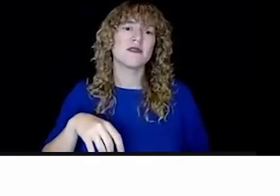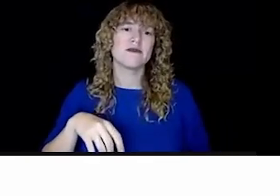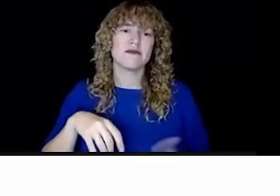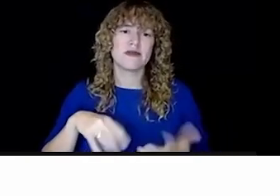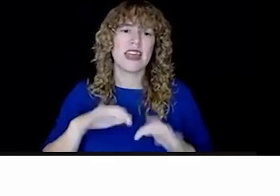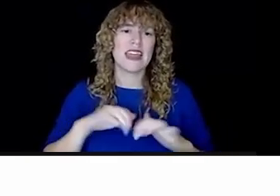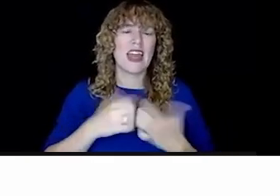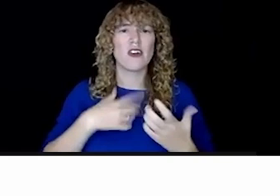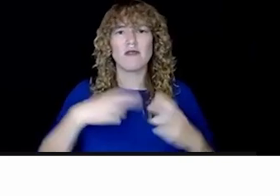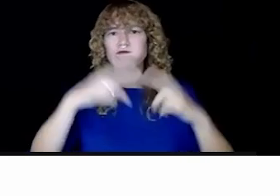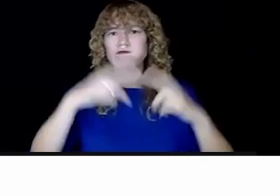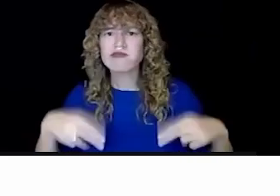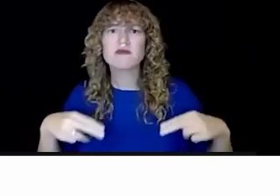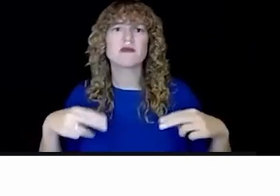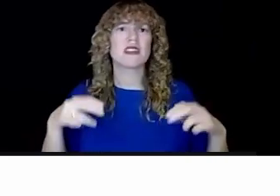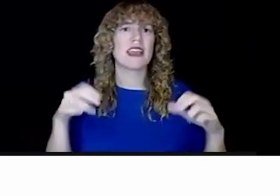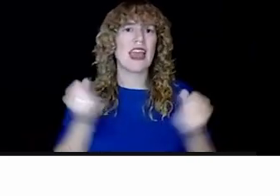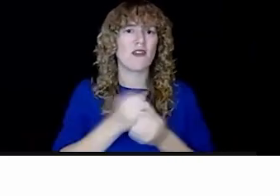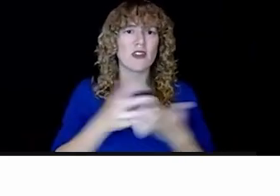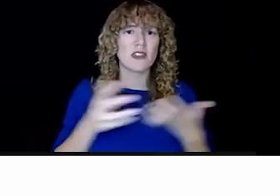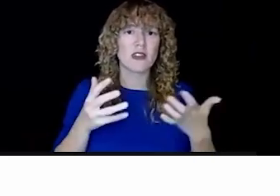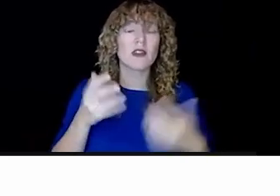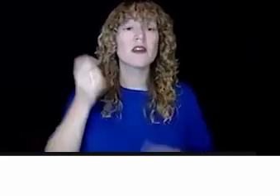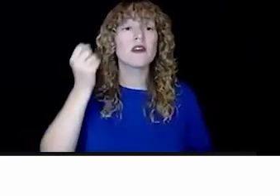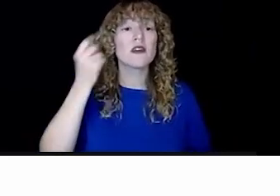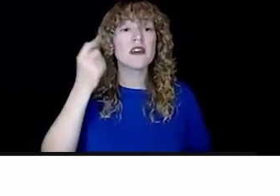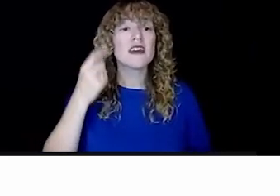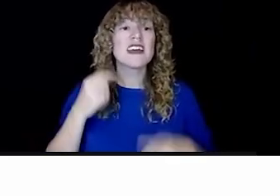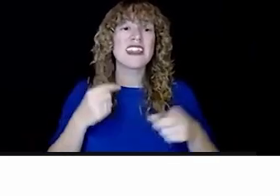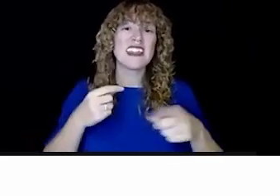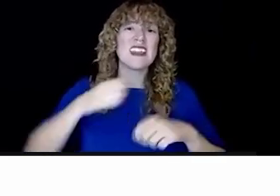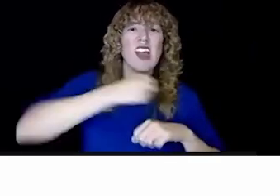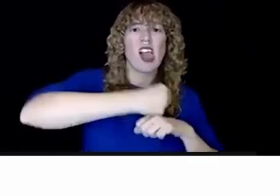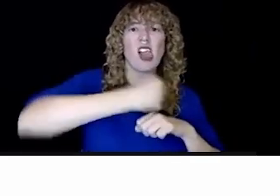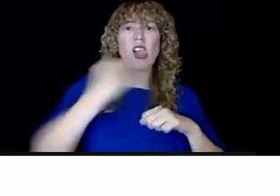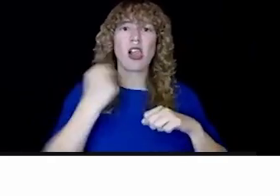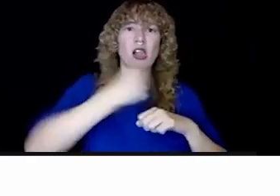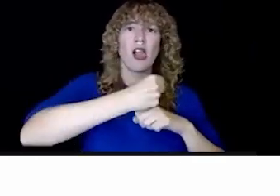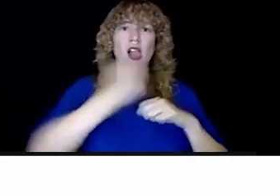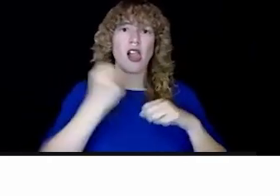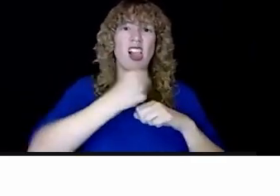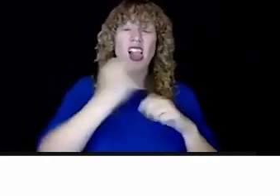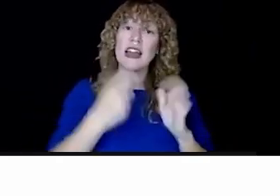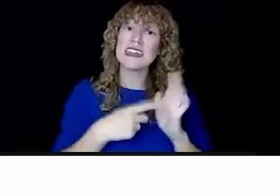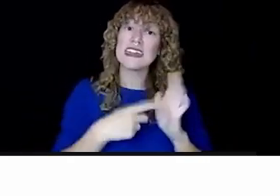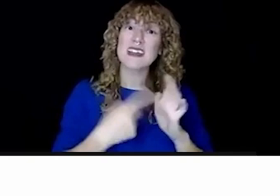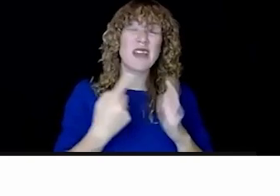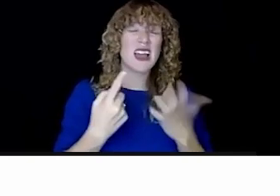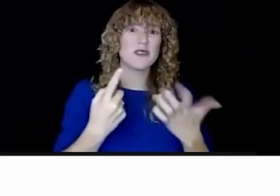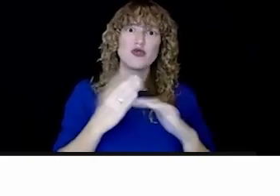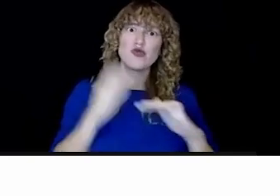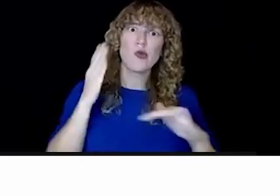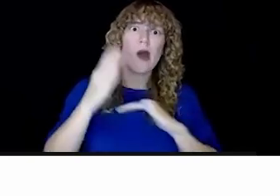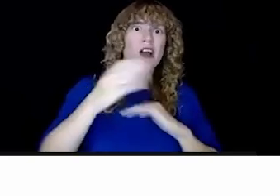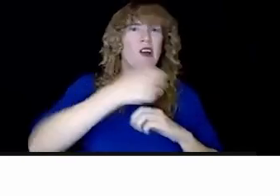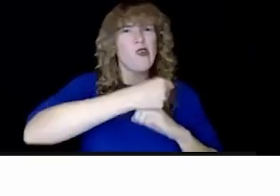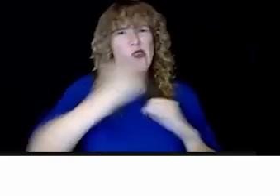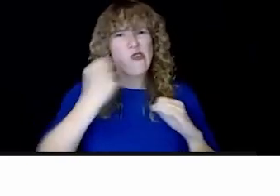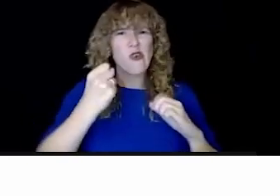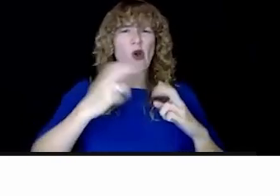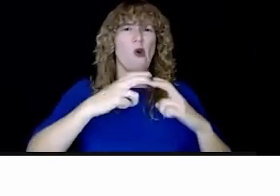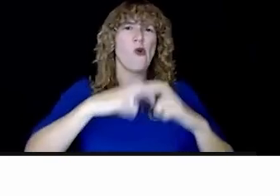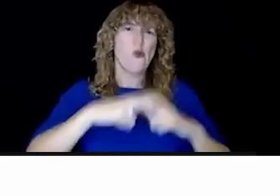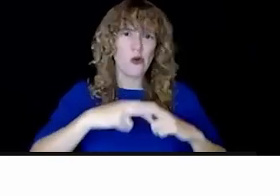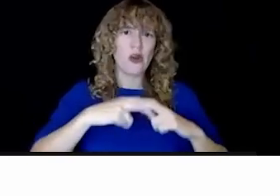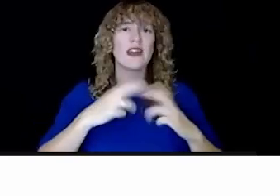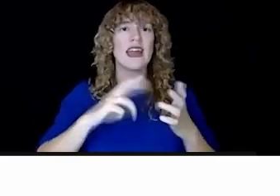compartments. Ratchet straps tend to be over-tightened, and depending on how these straps are applied, it might result in unequal